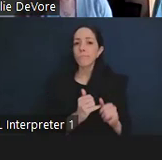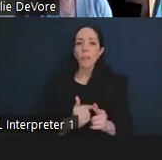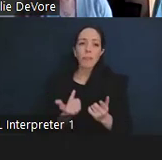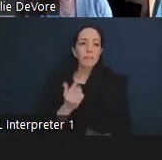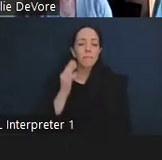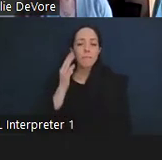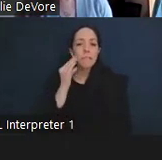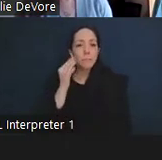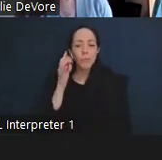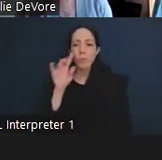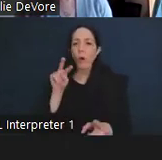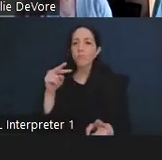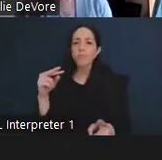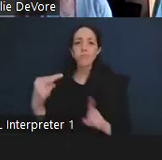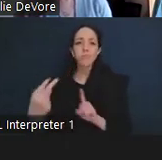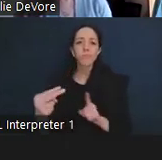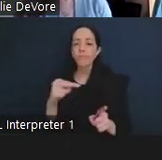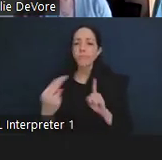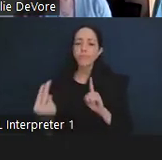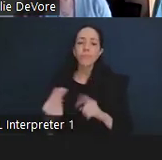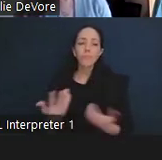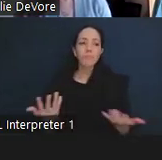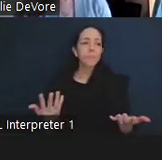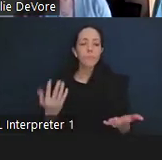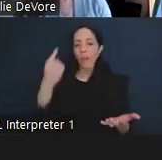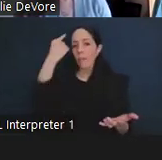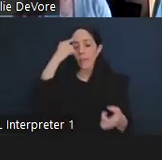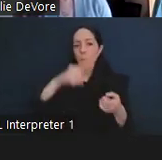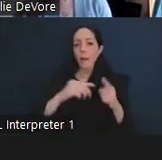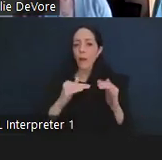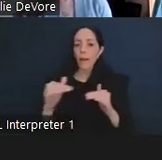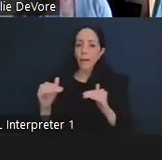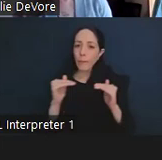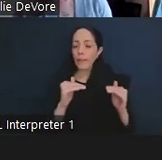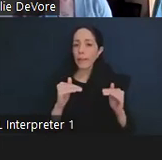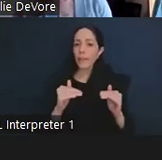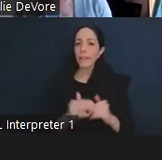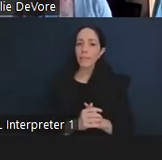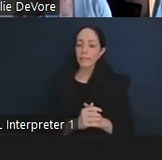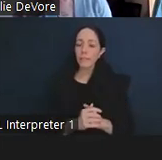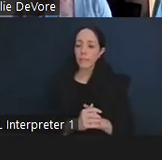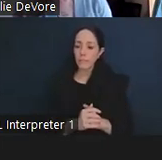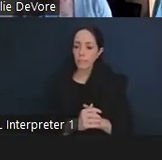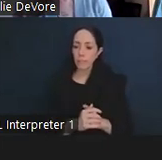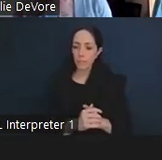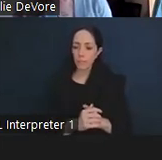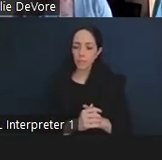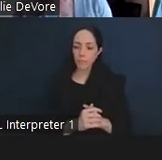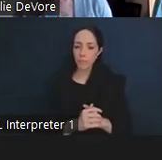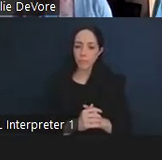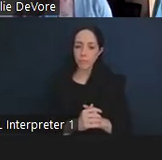intersecting identities and really thinking about equity and who we're talking